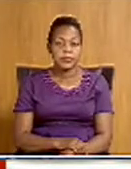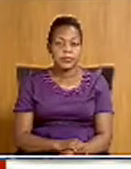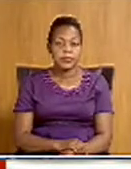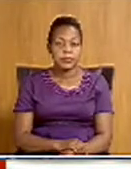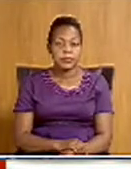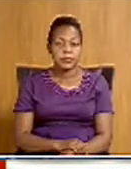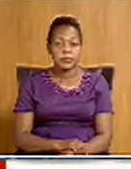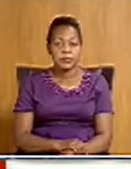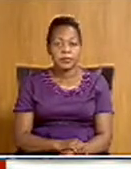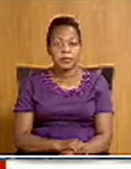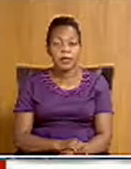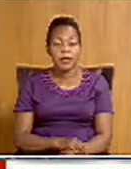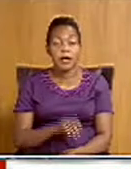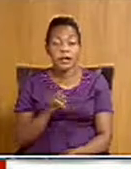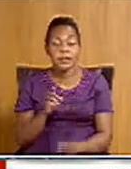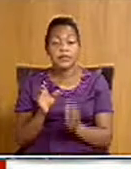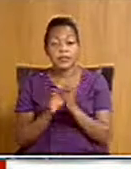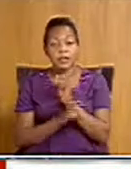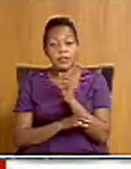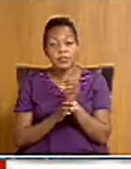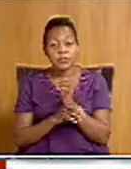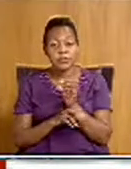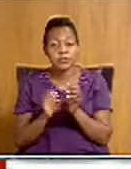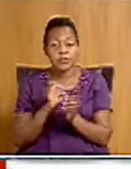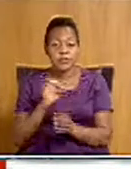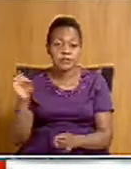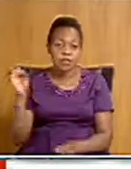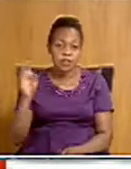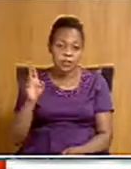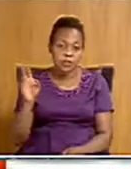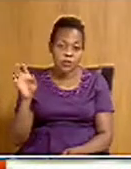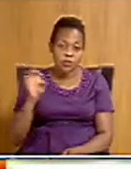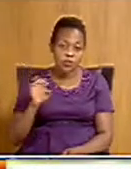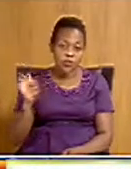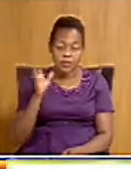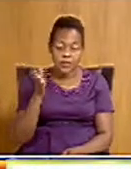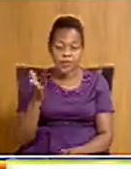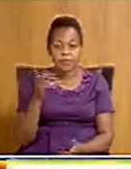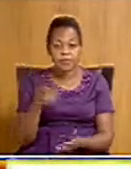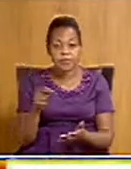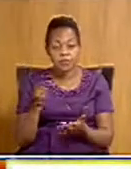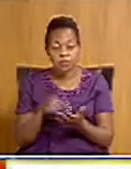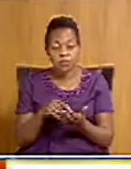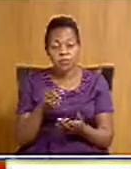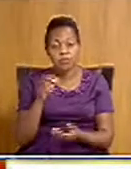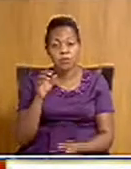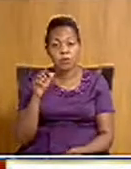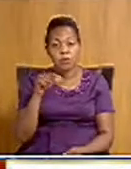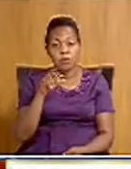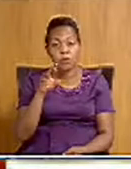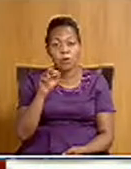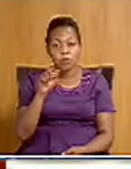the Slavic nations of Eastern Europe have a center of gravity in Russia.